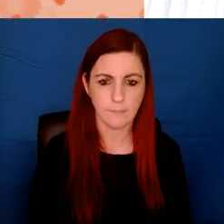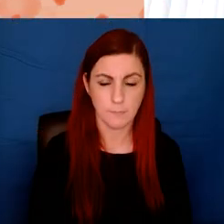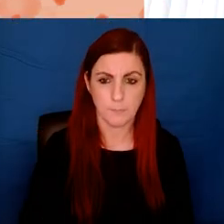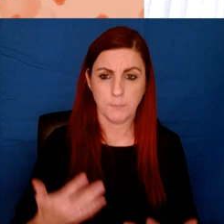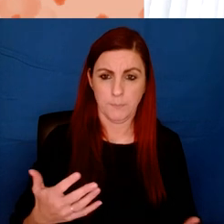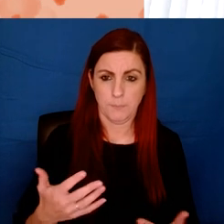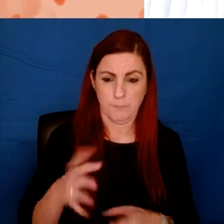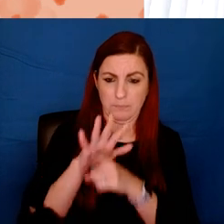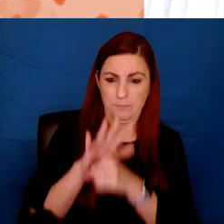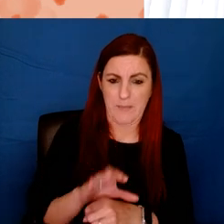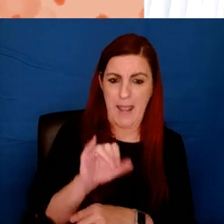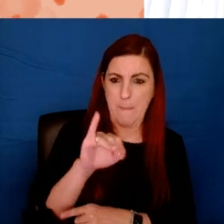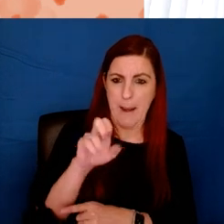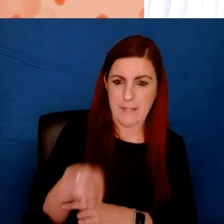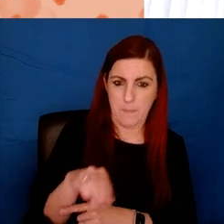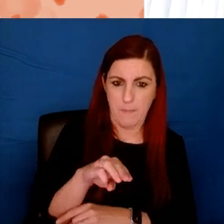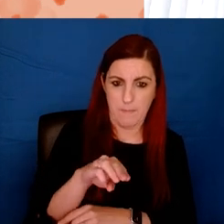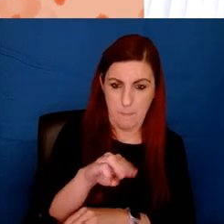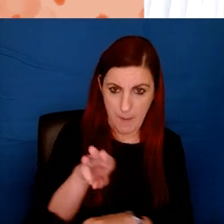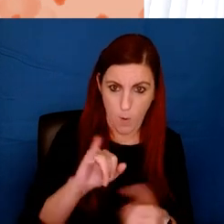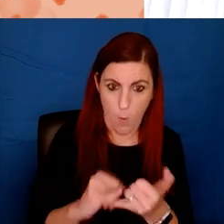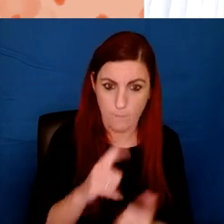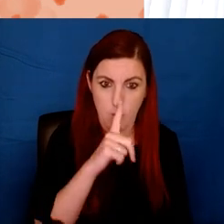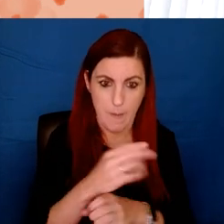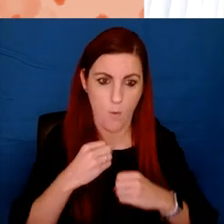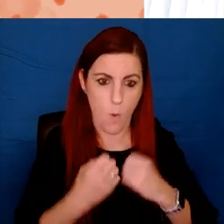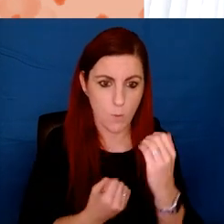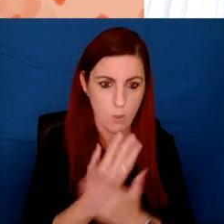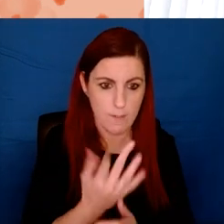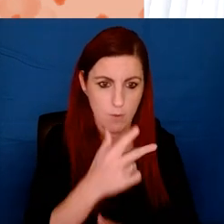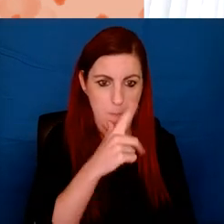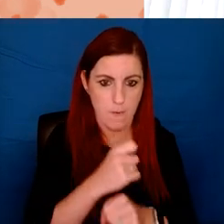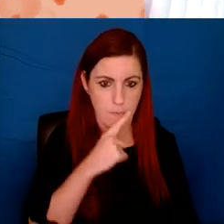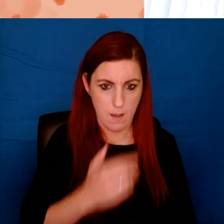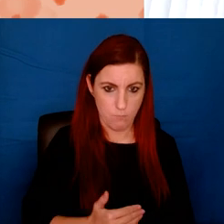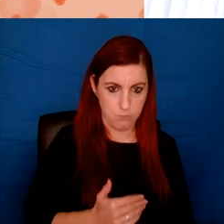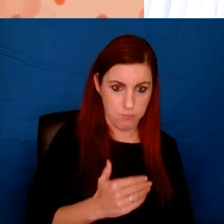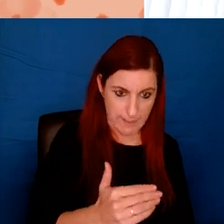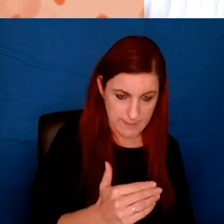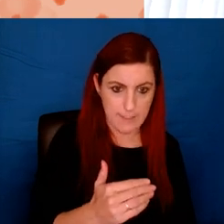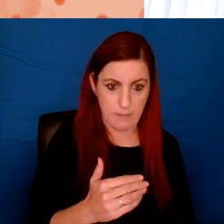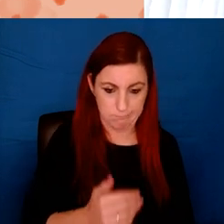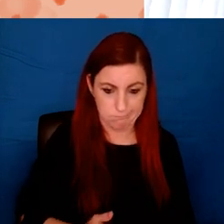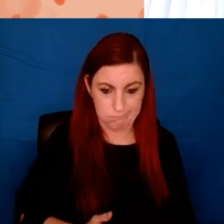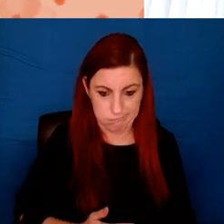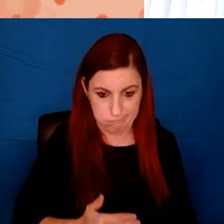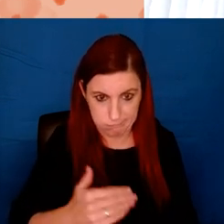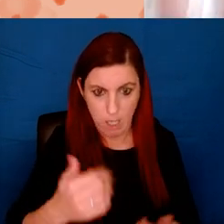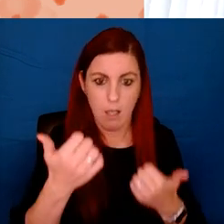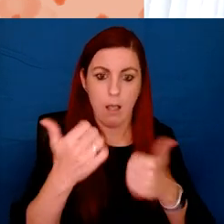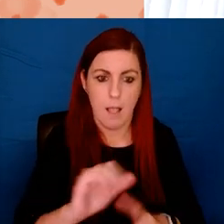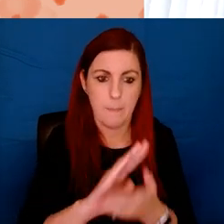But yeah, I think ableism and people who've come and told us their stories, obviously if you go from being pregnant all the way through to having a child, to becoming a